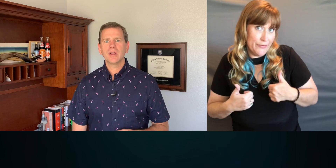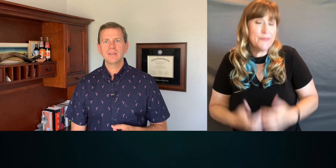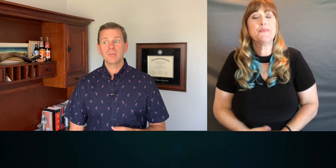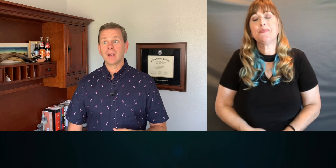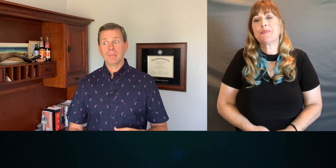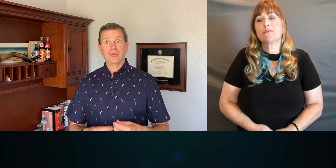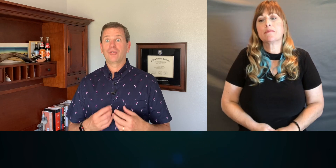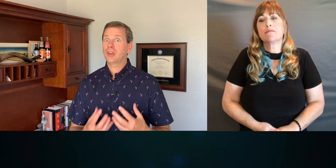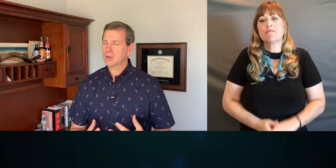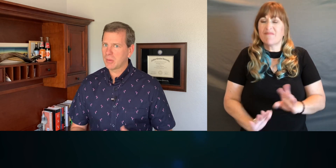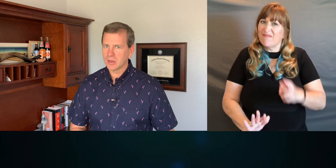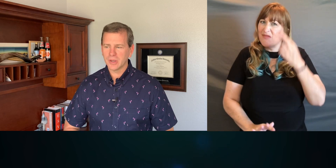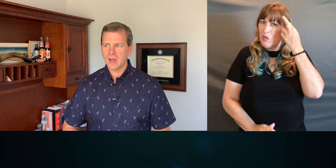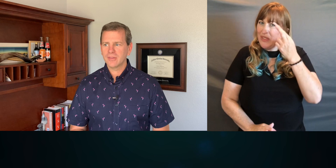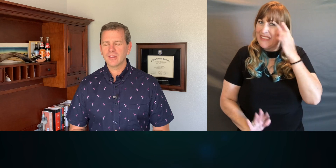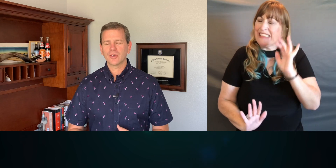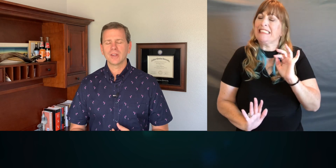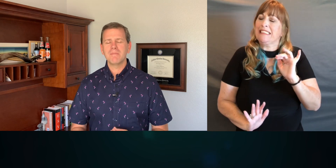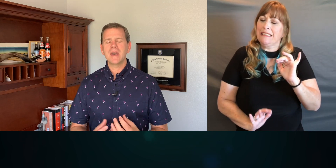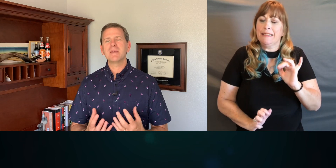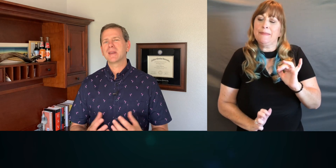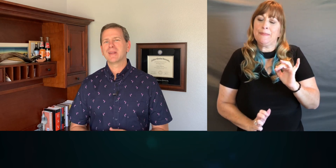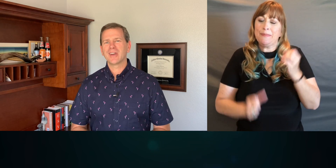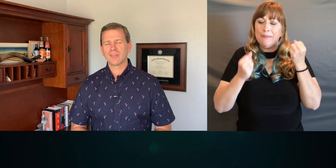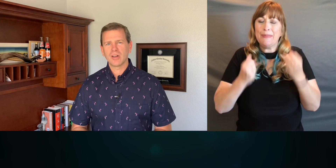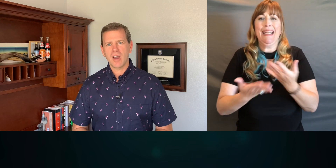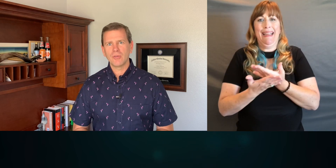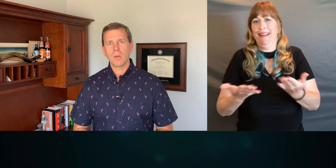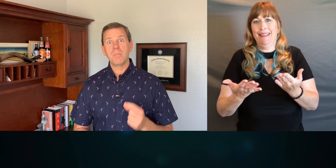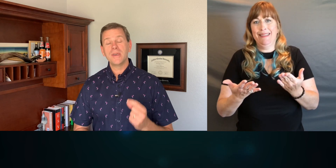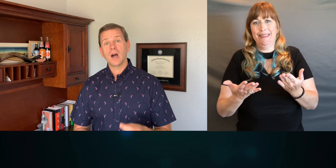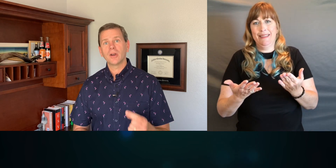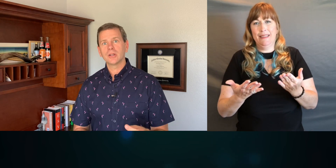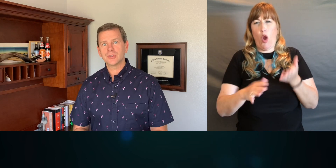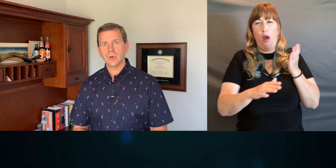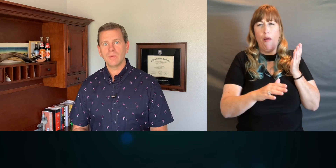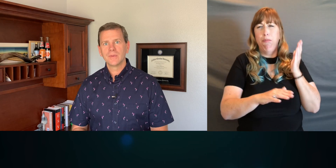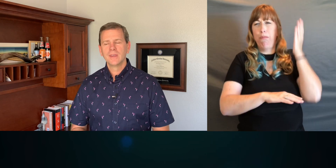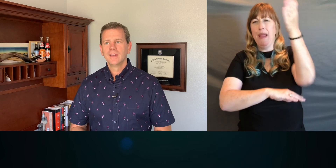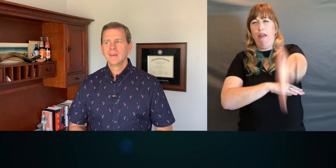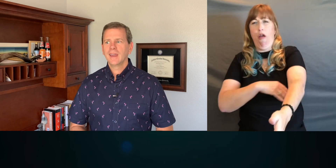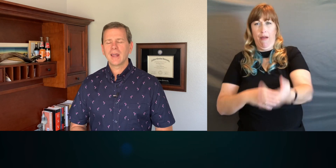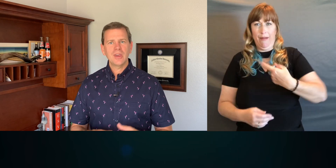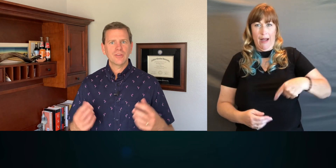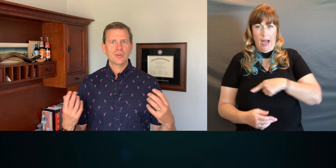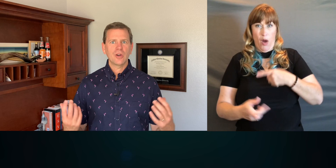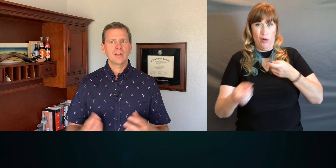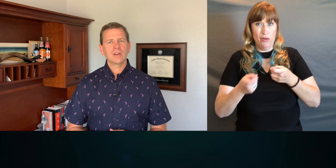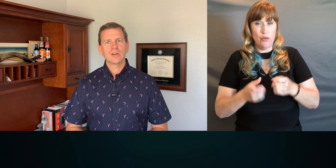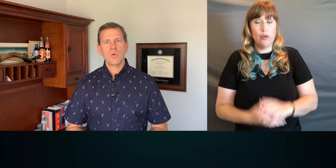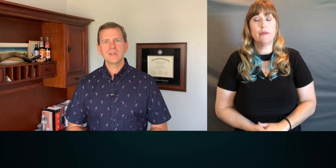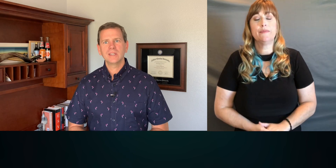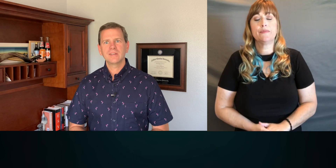to realize, and I'm still coming to realize, that certainly many, many, many things in our lives are beyond our control. And I think this